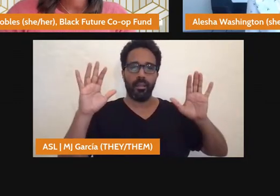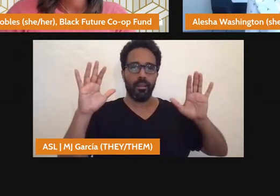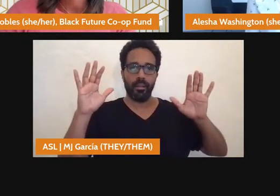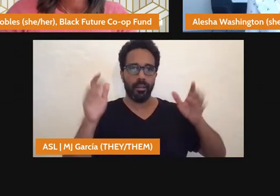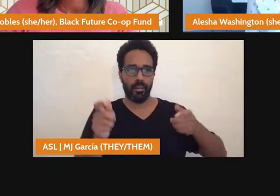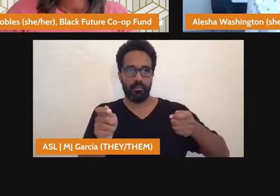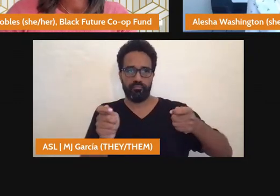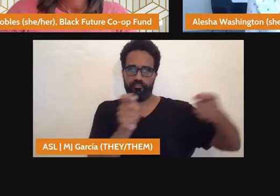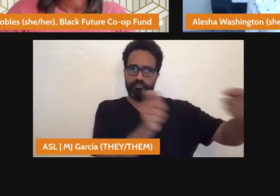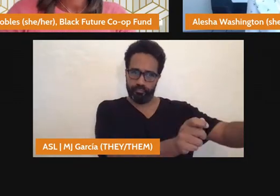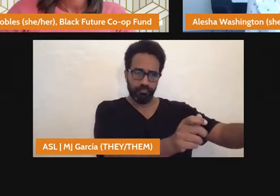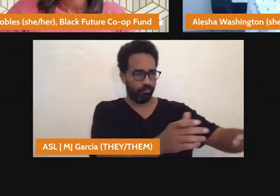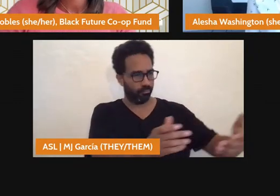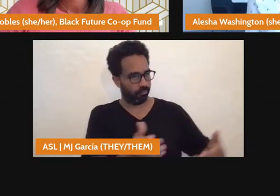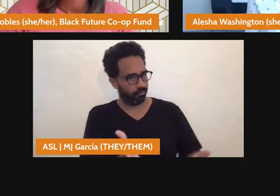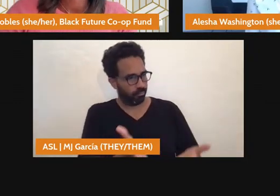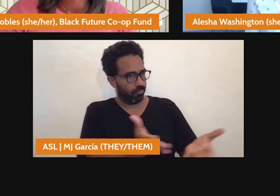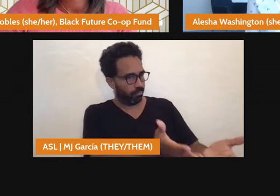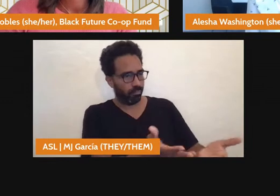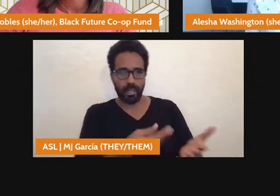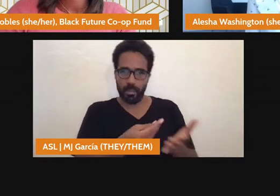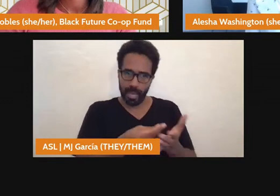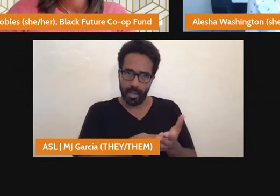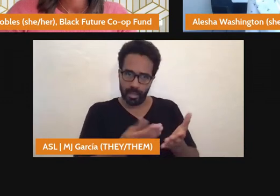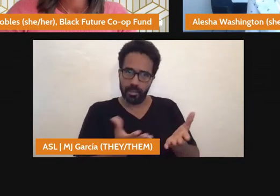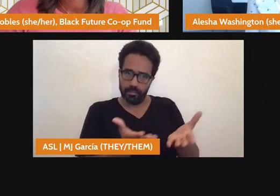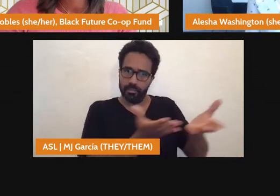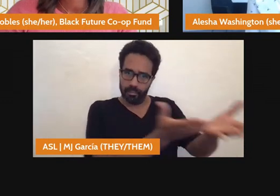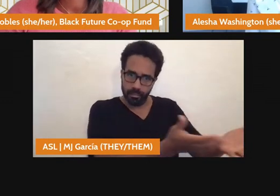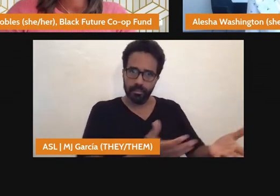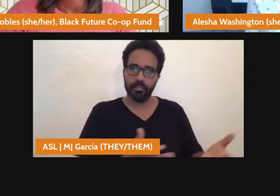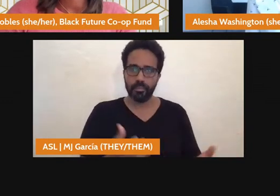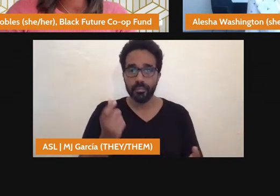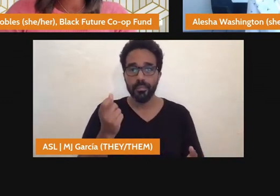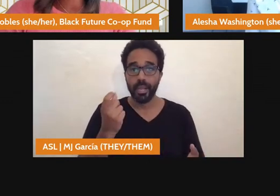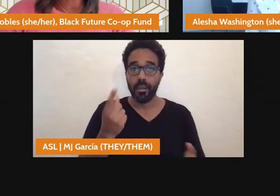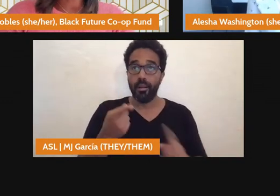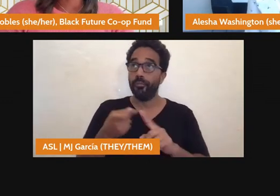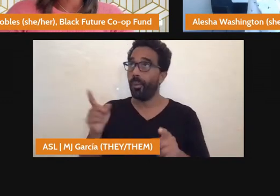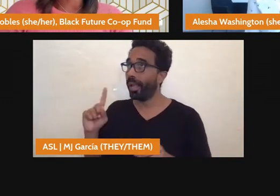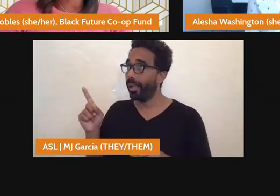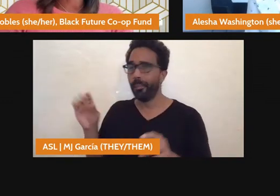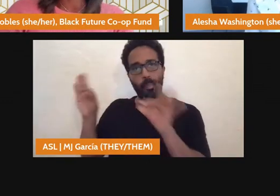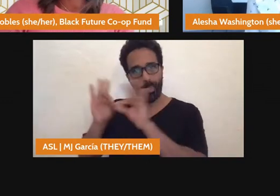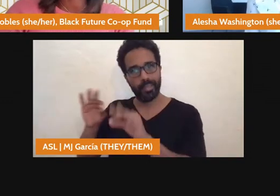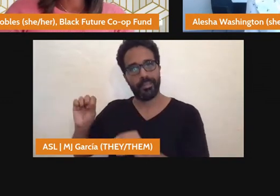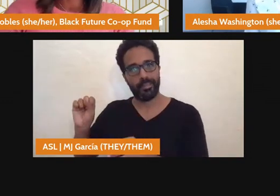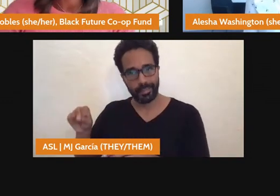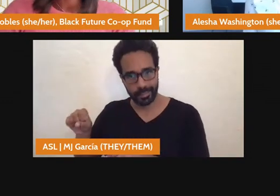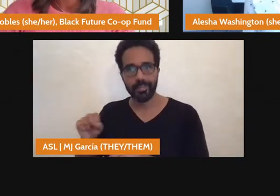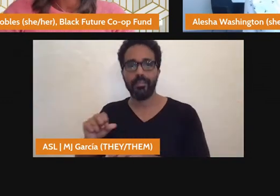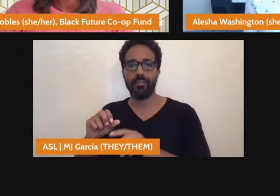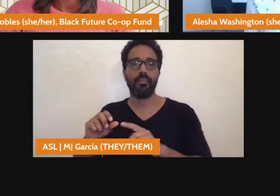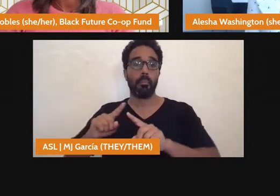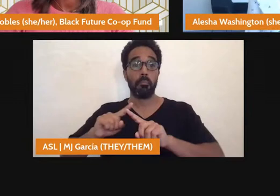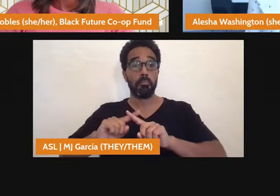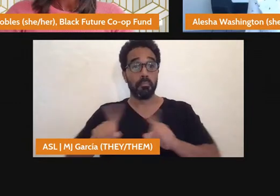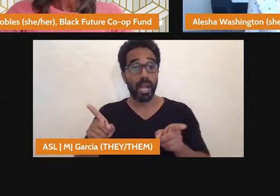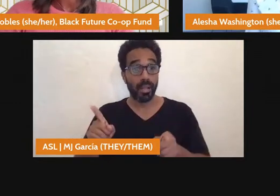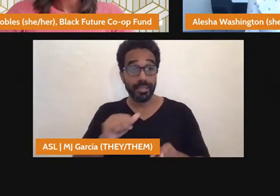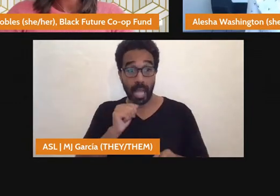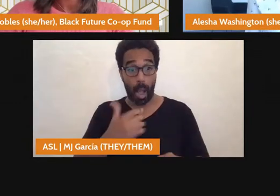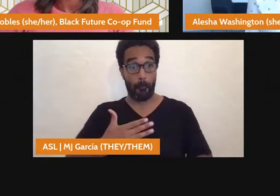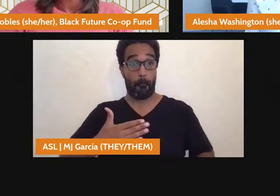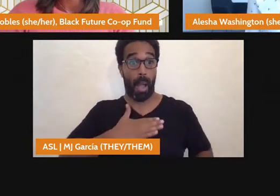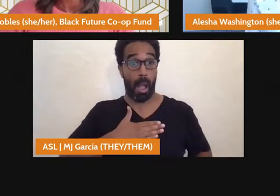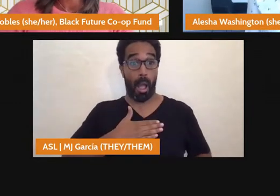not yours. You have to also look at how you got them, but they're not yours because you're giving them to somebody else. Like, there's a couple of